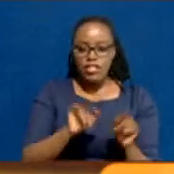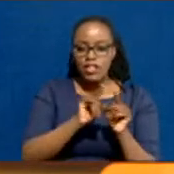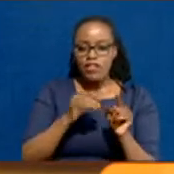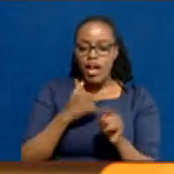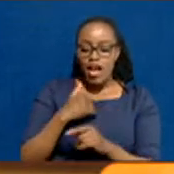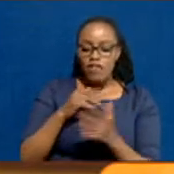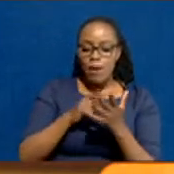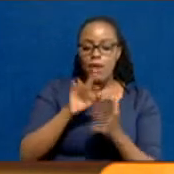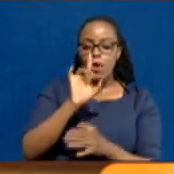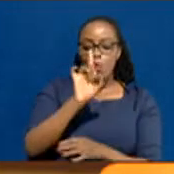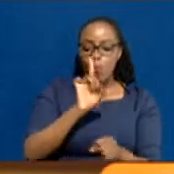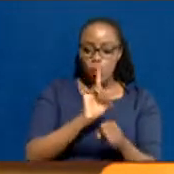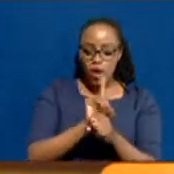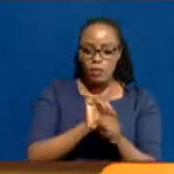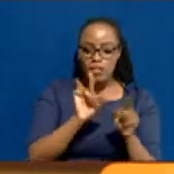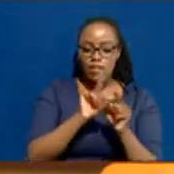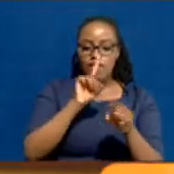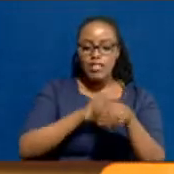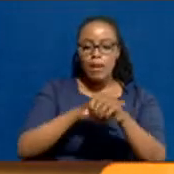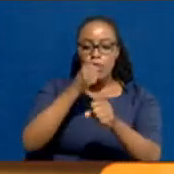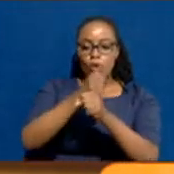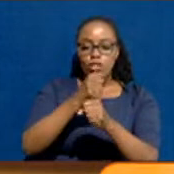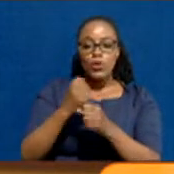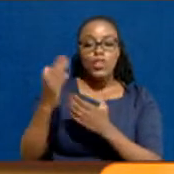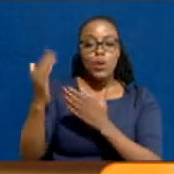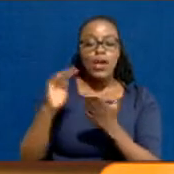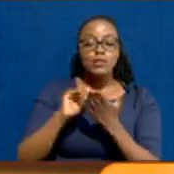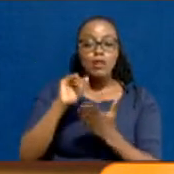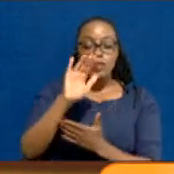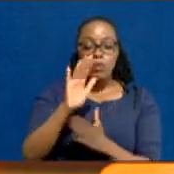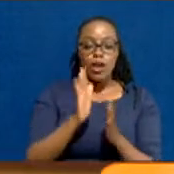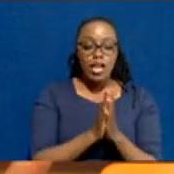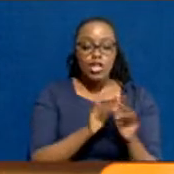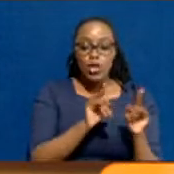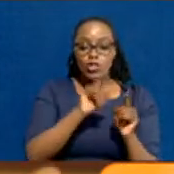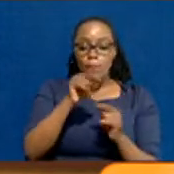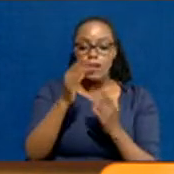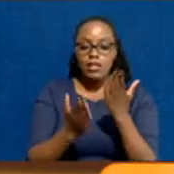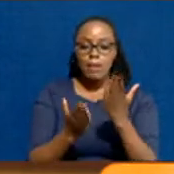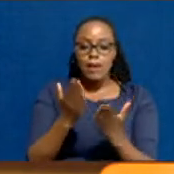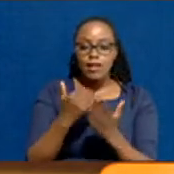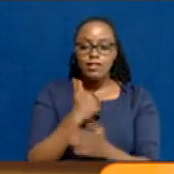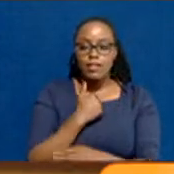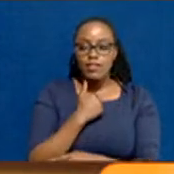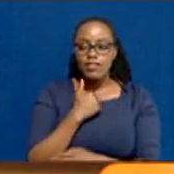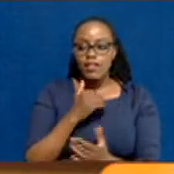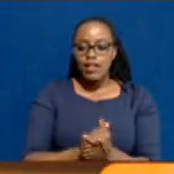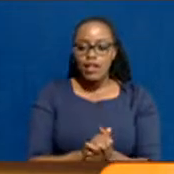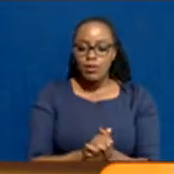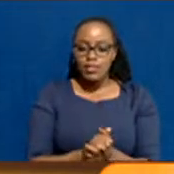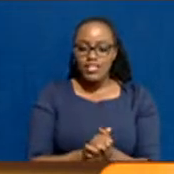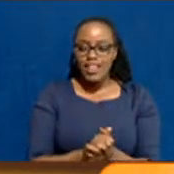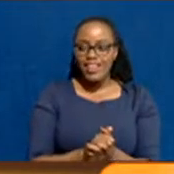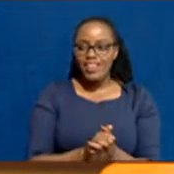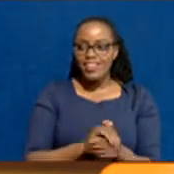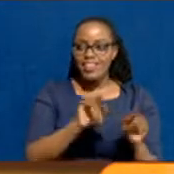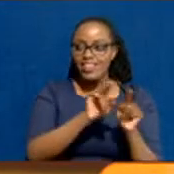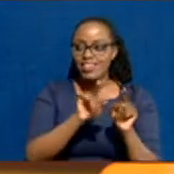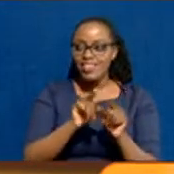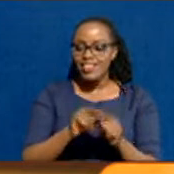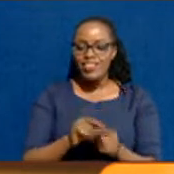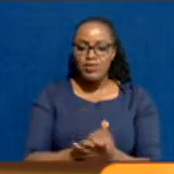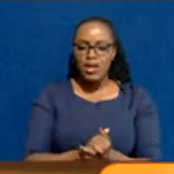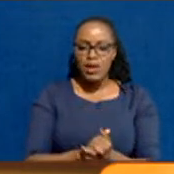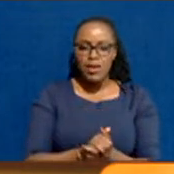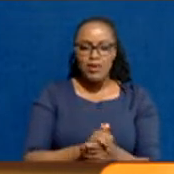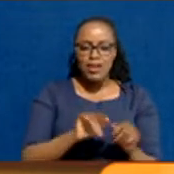paid 1 shilling. Of course, when you do this well, people are expecting more. You have to balance that request with the working capital, the need to